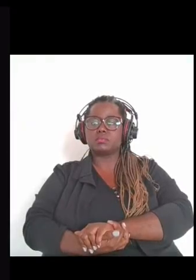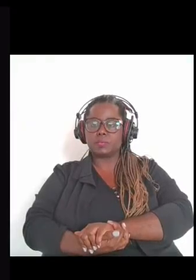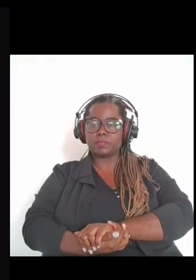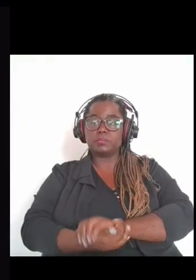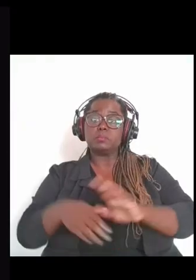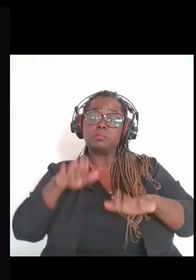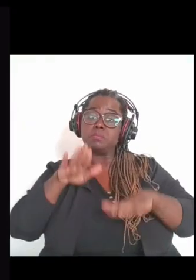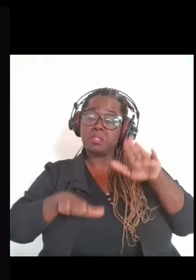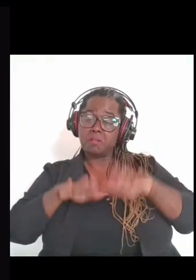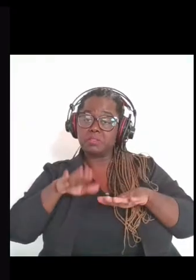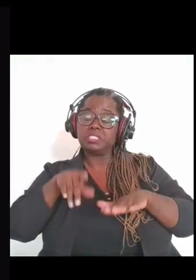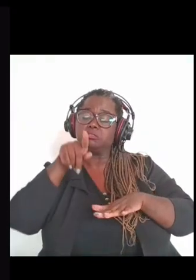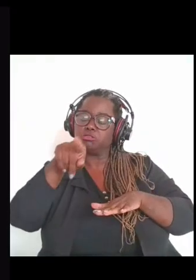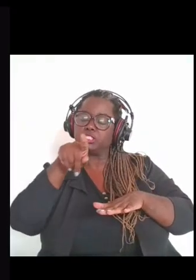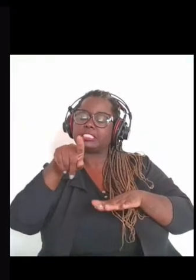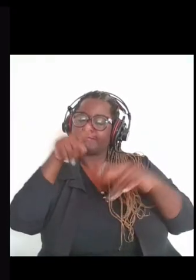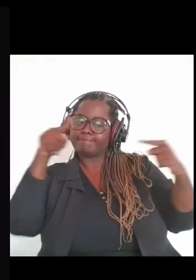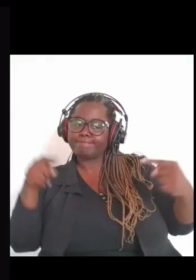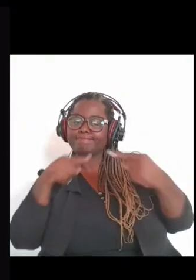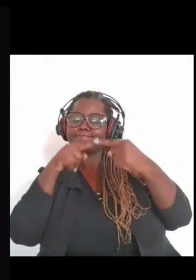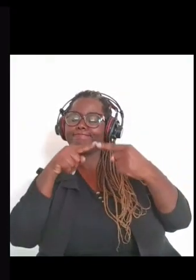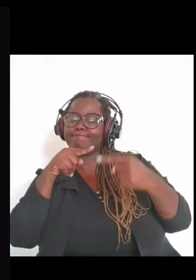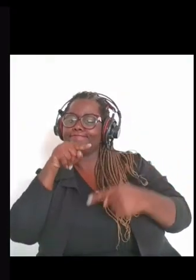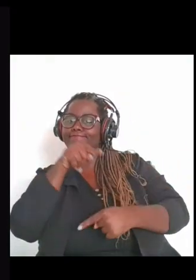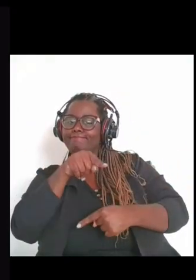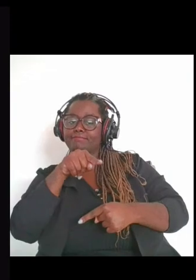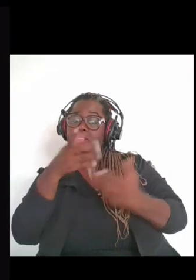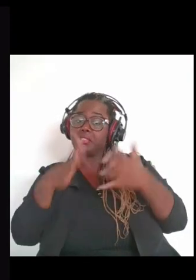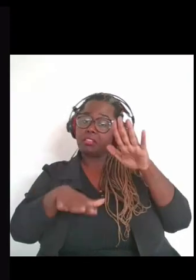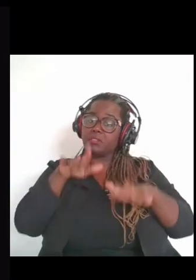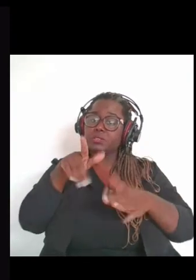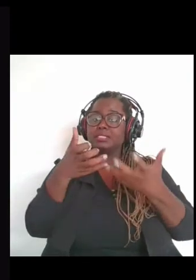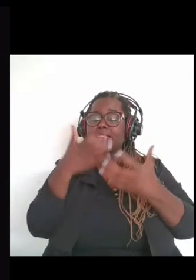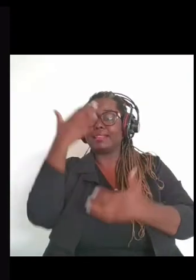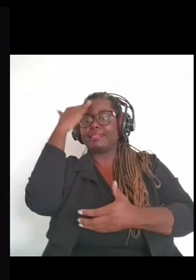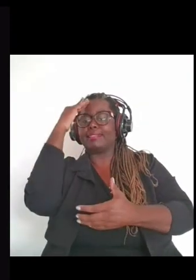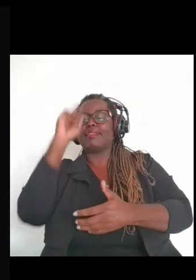but this is what we are offering yeah